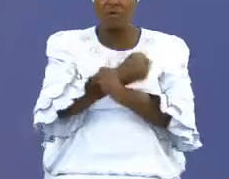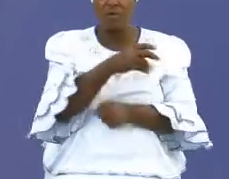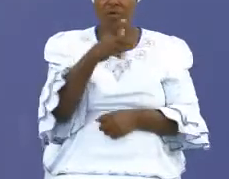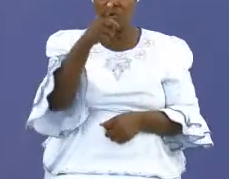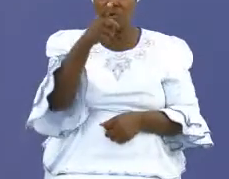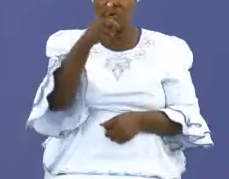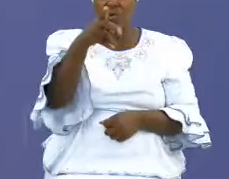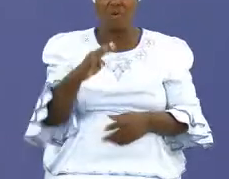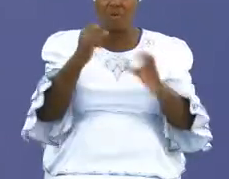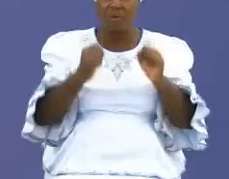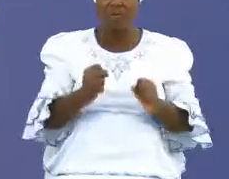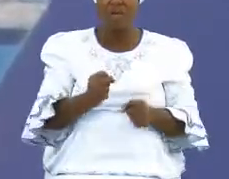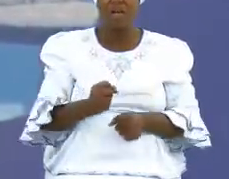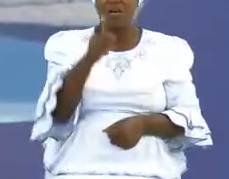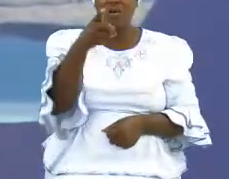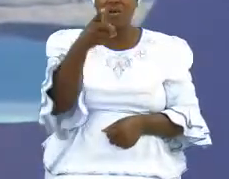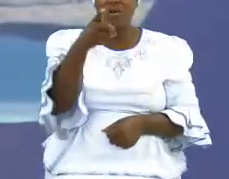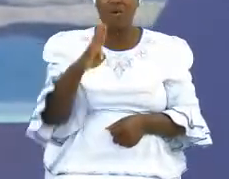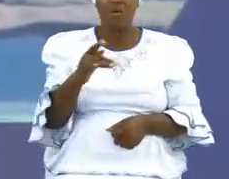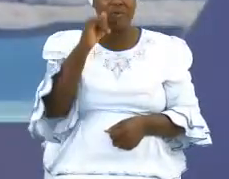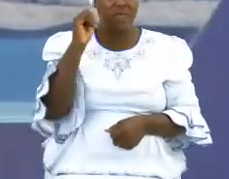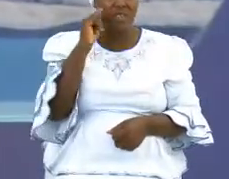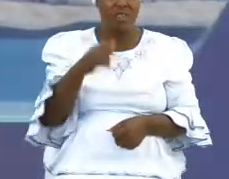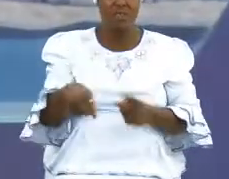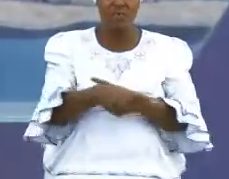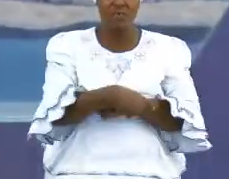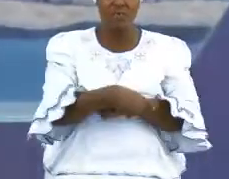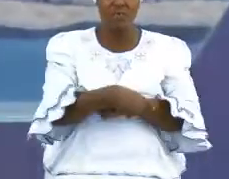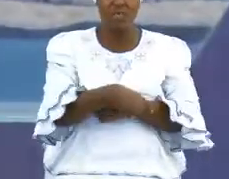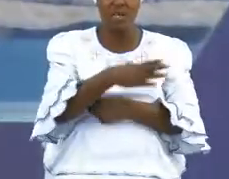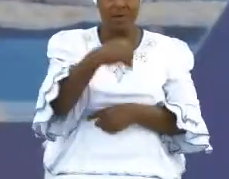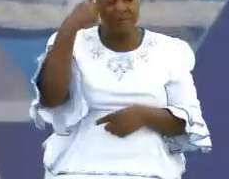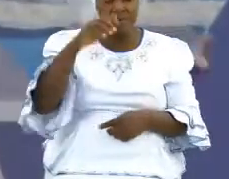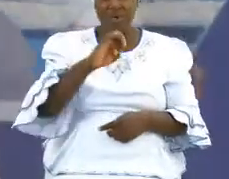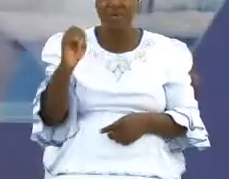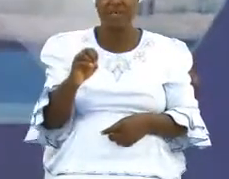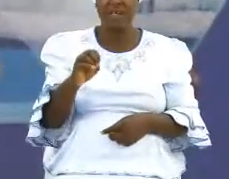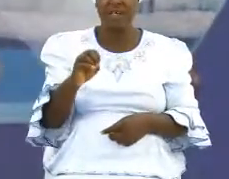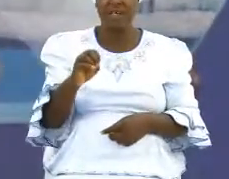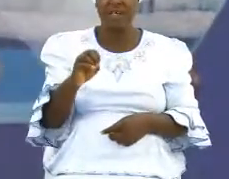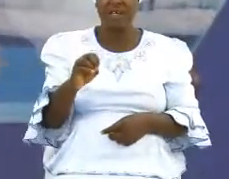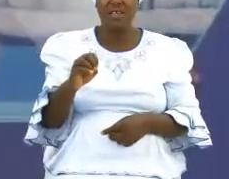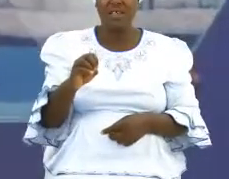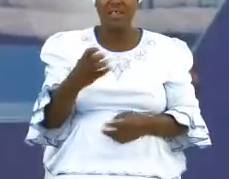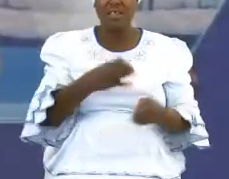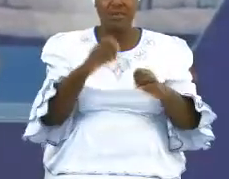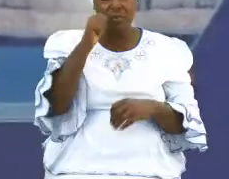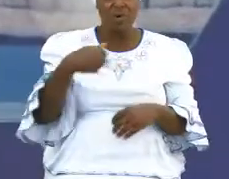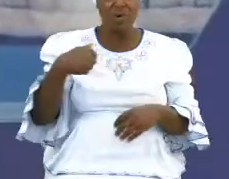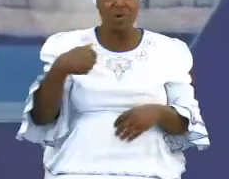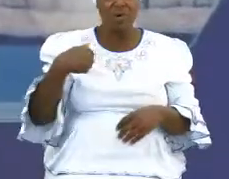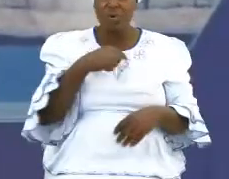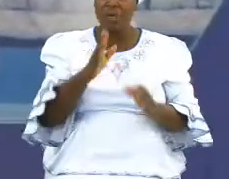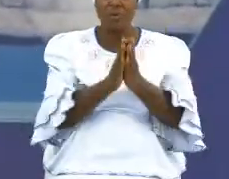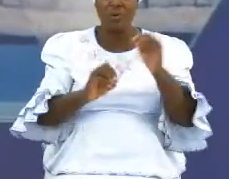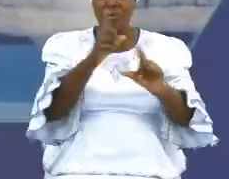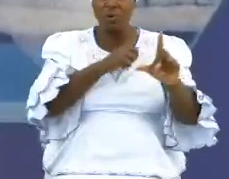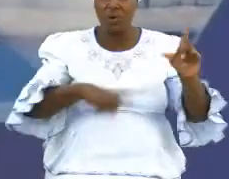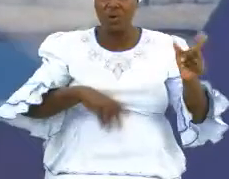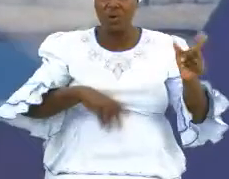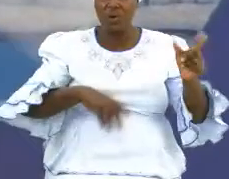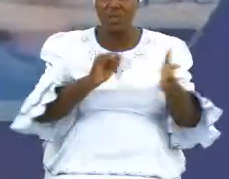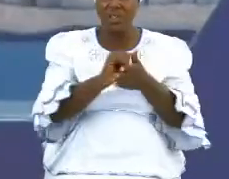of yesterday, the God of today, and the God of tomorrow. We're praying, oh Lord, everyone here